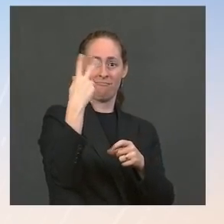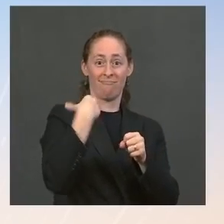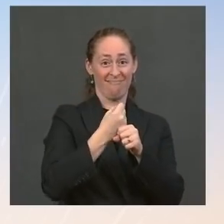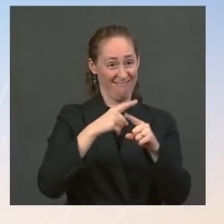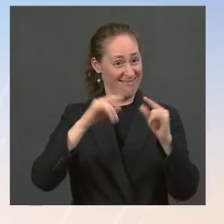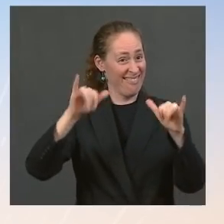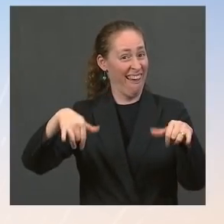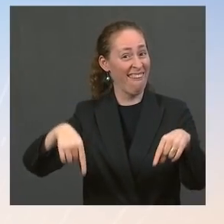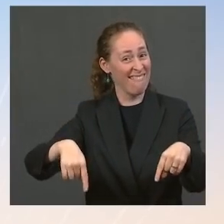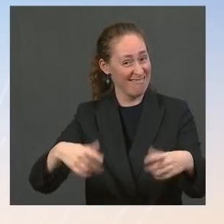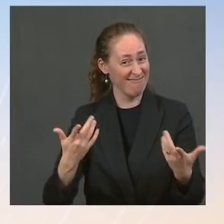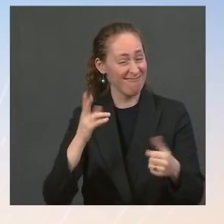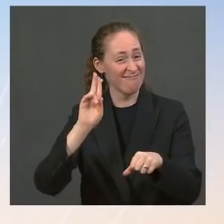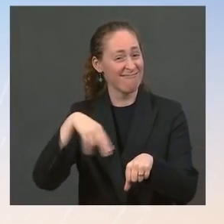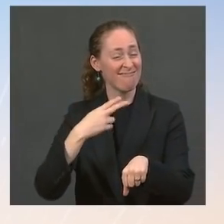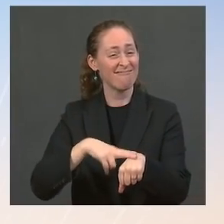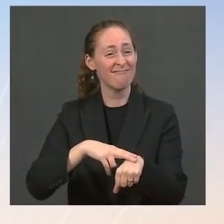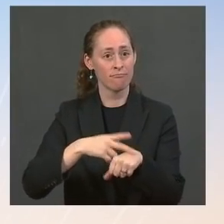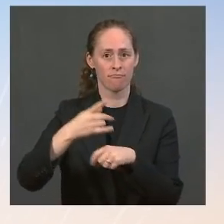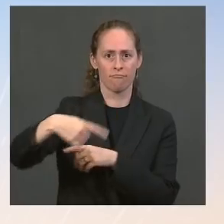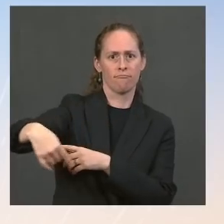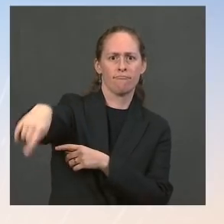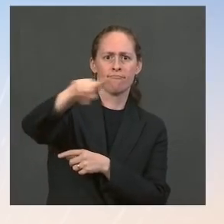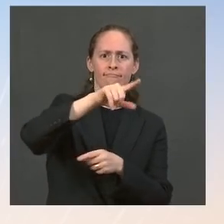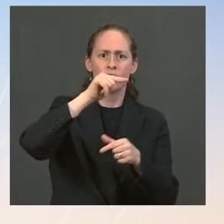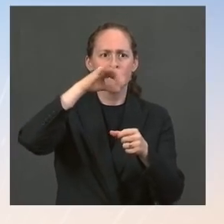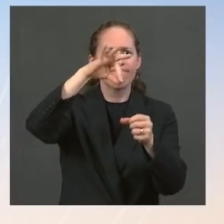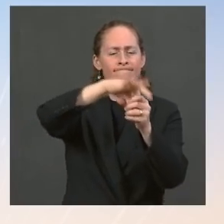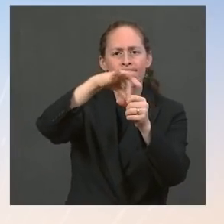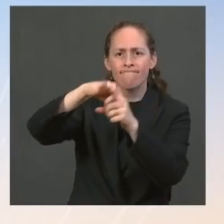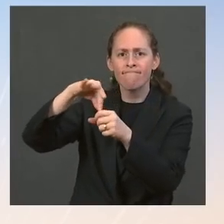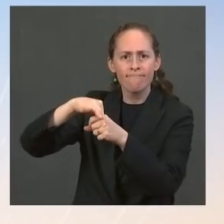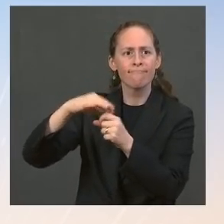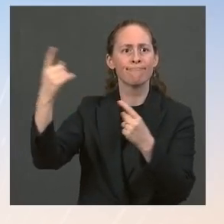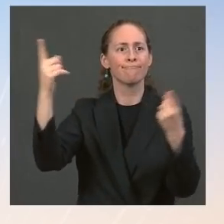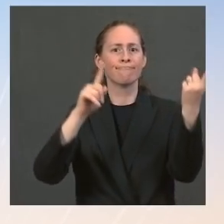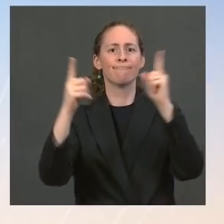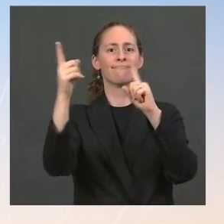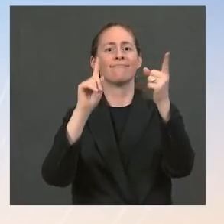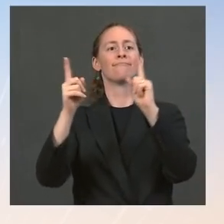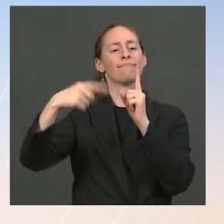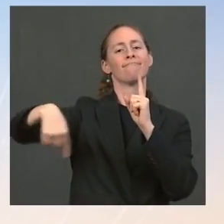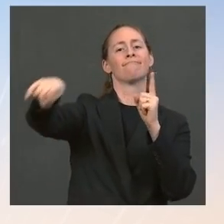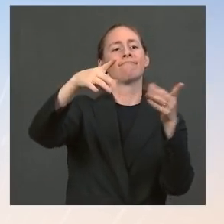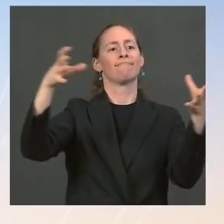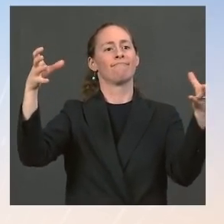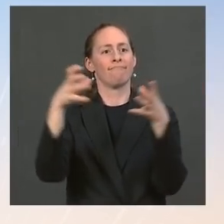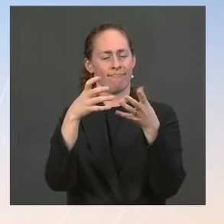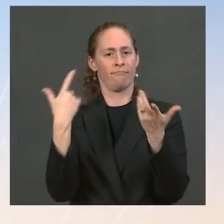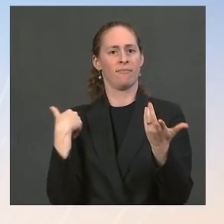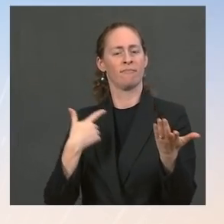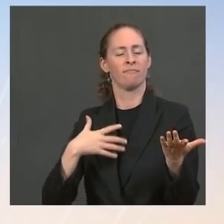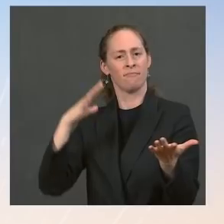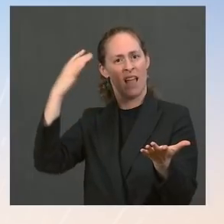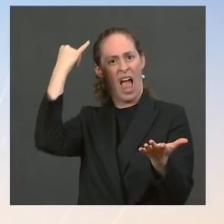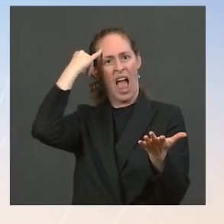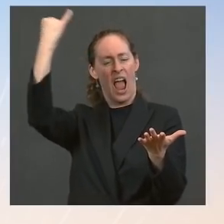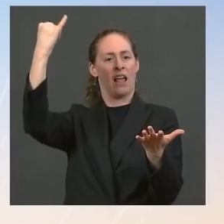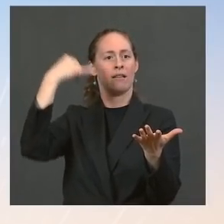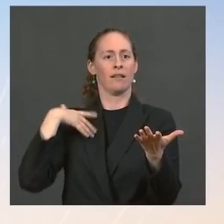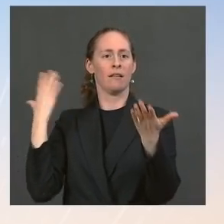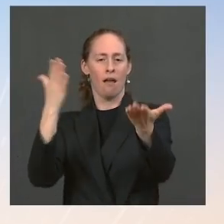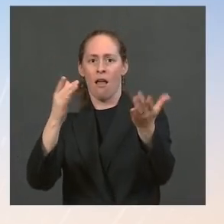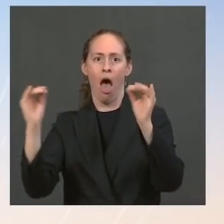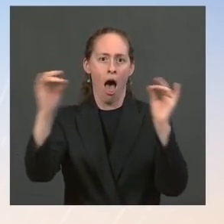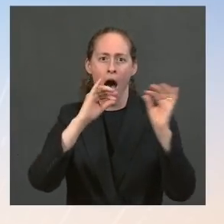American people elect their elected officials. The President of the United States puts forward a bold and ambitious proposal, and then everybody negotiates about it.